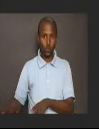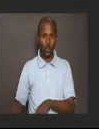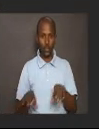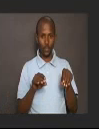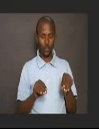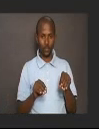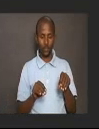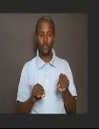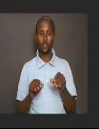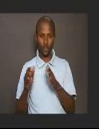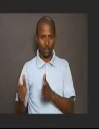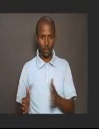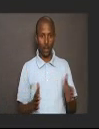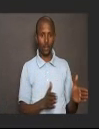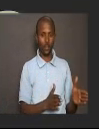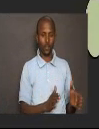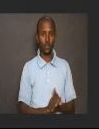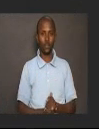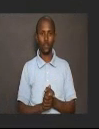Students, let's get ready.